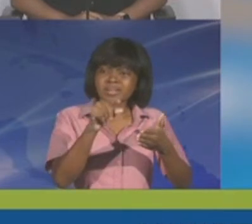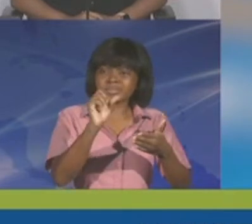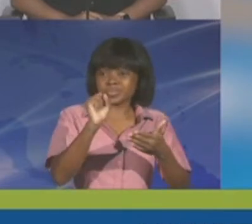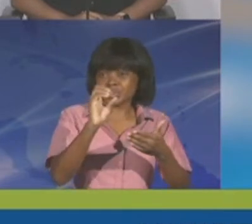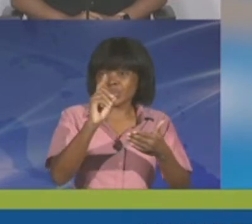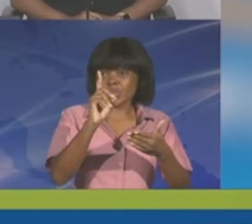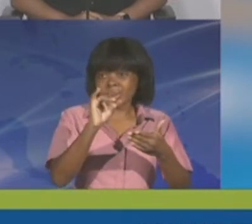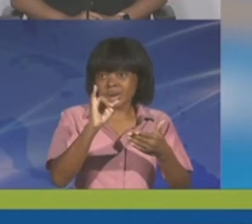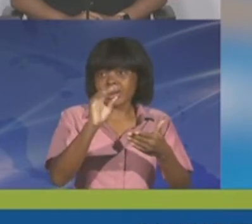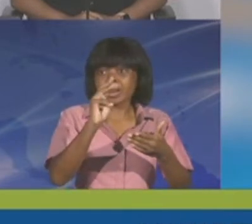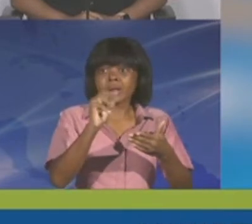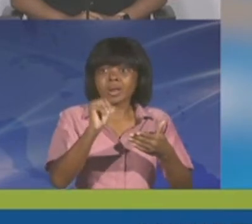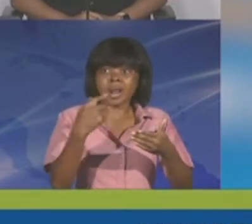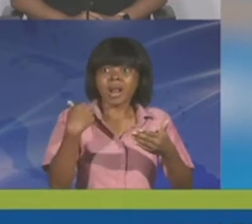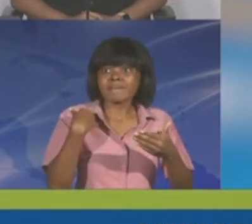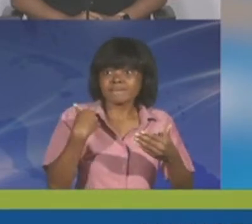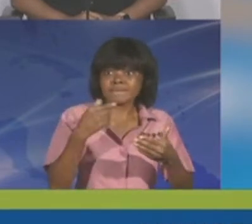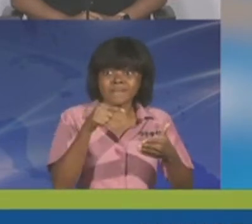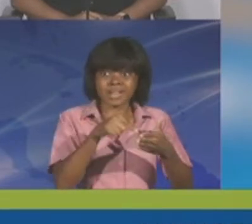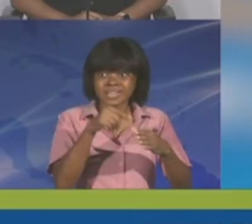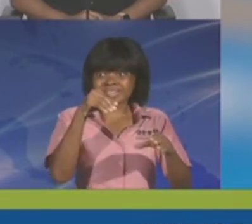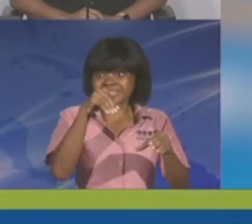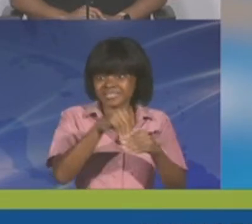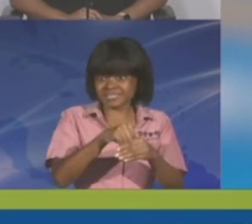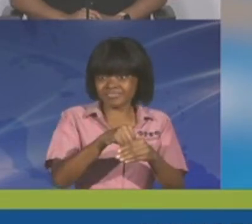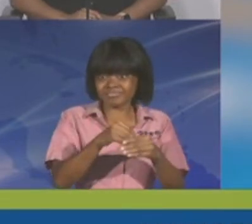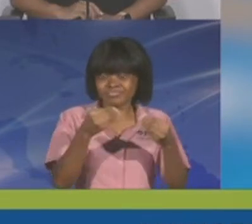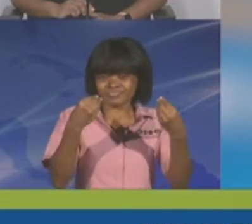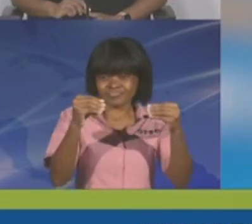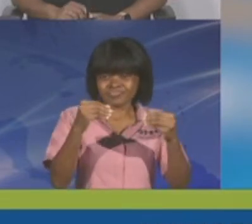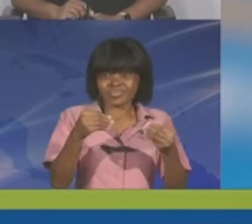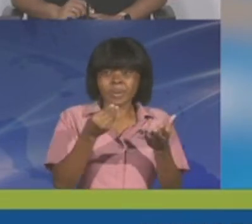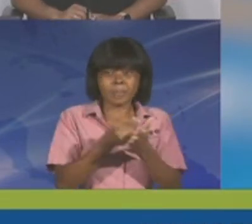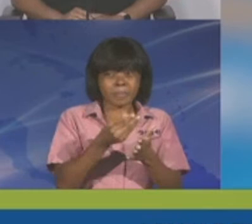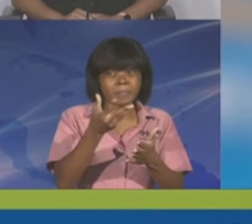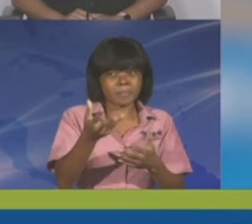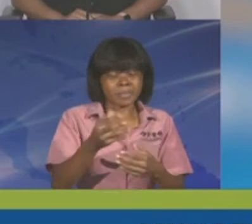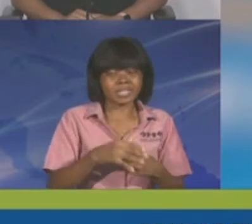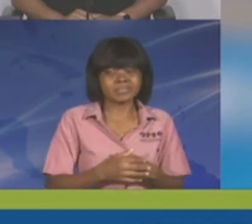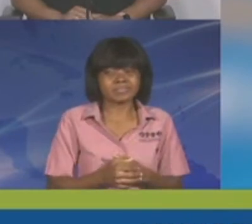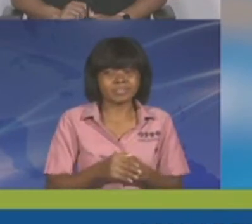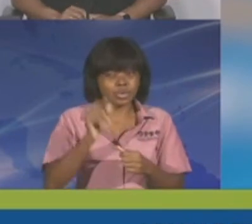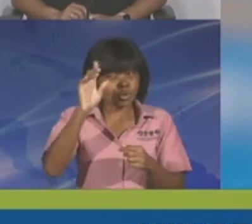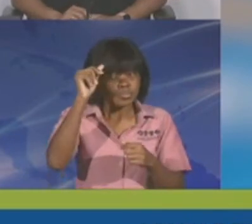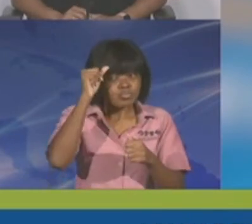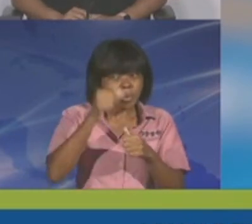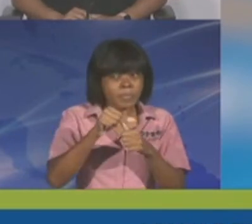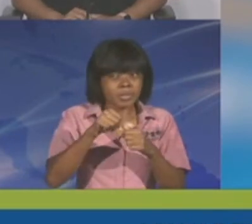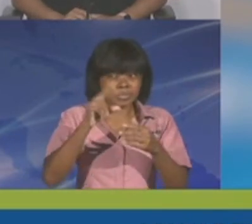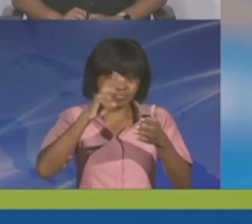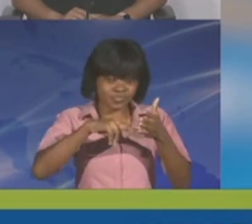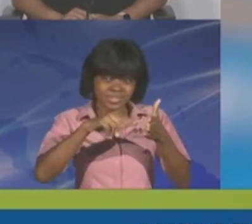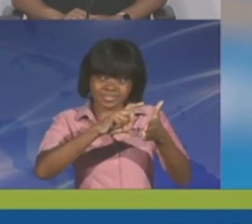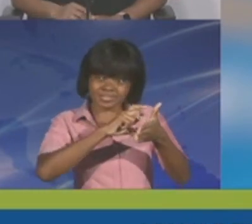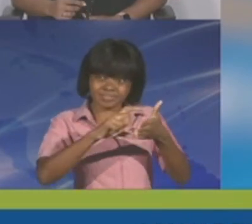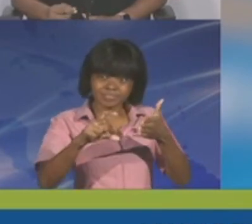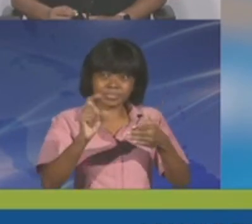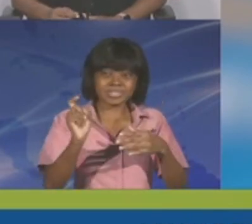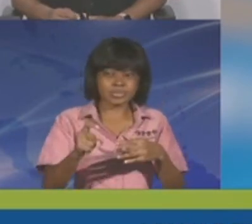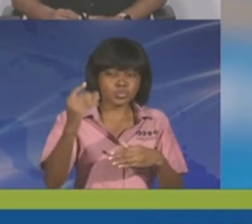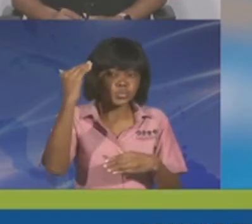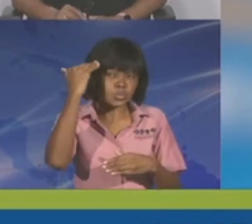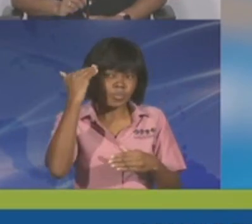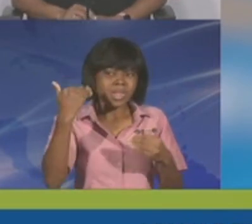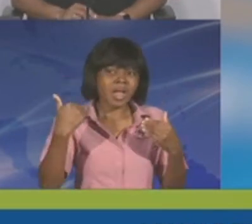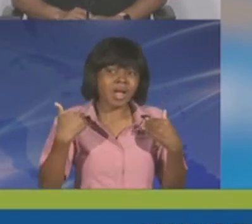foods that you are purchasing. And also remember that when you're reading the labels, you need to be aware that there's something called a